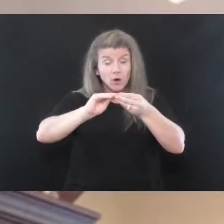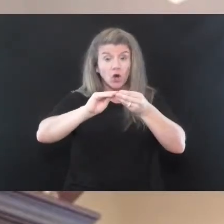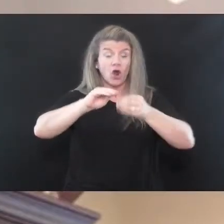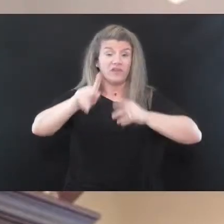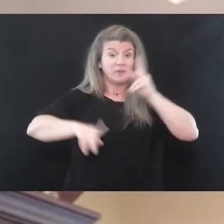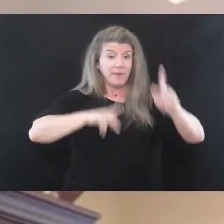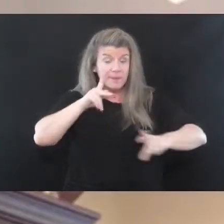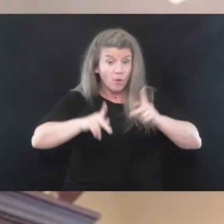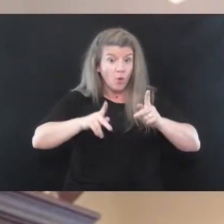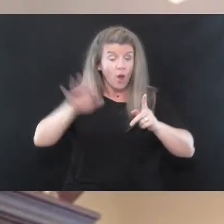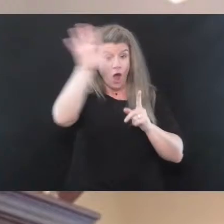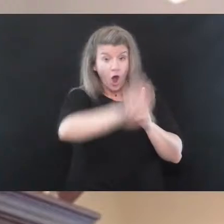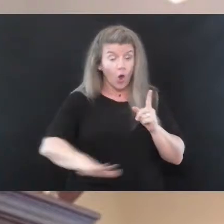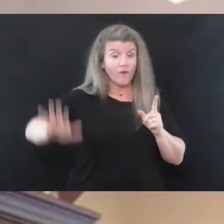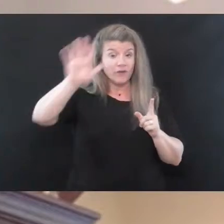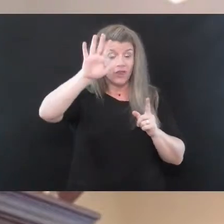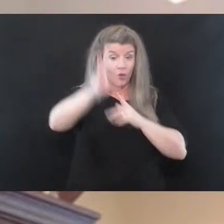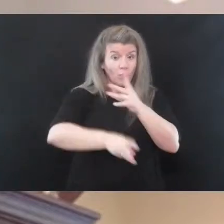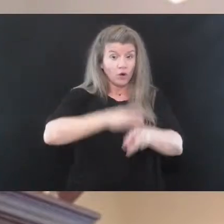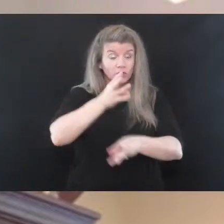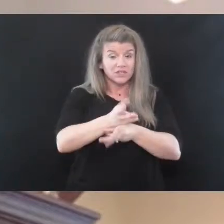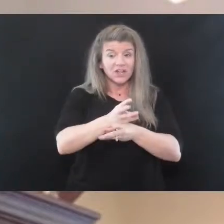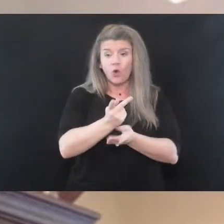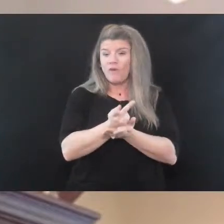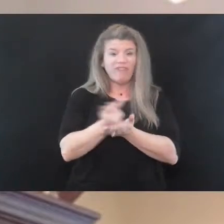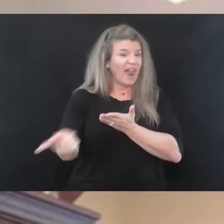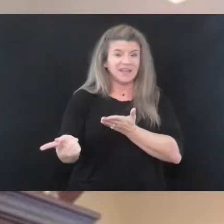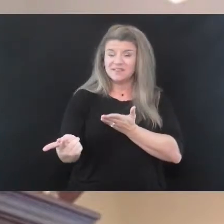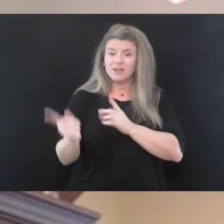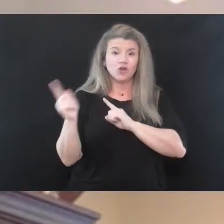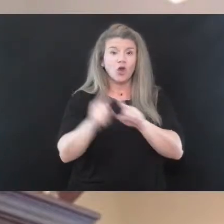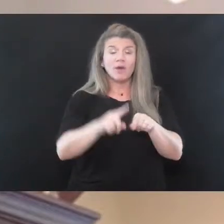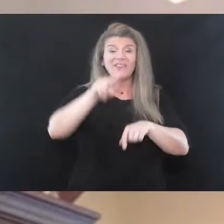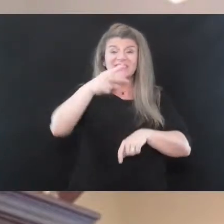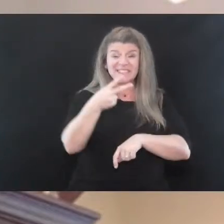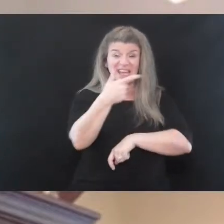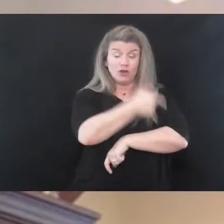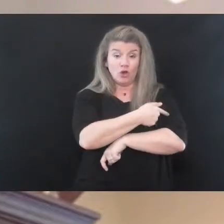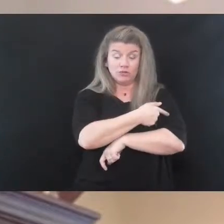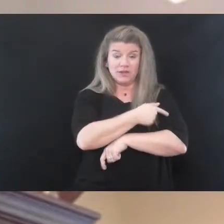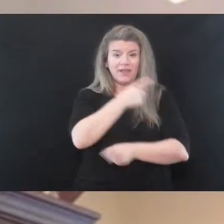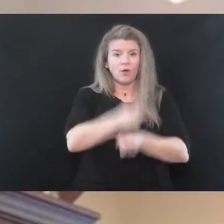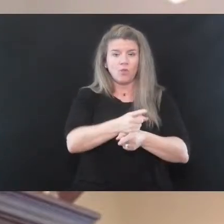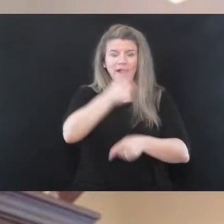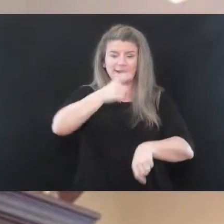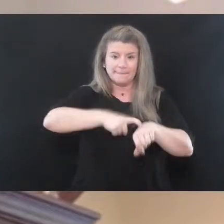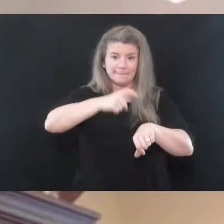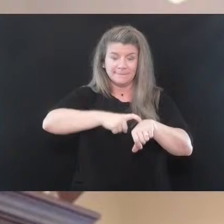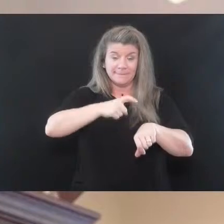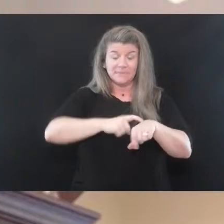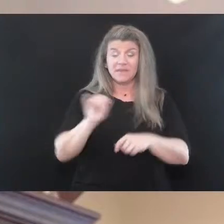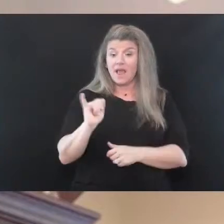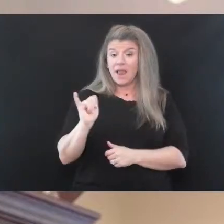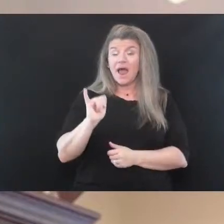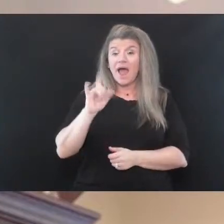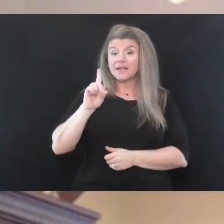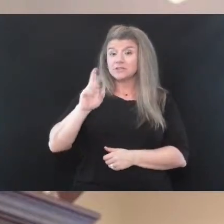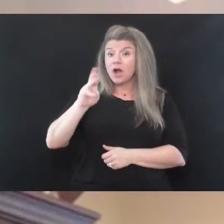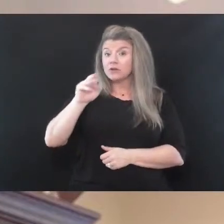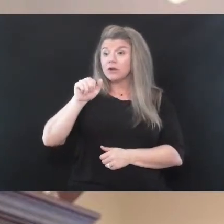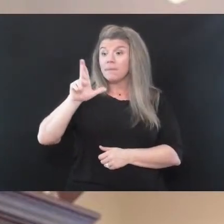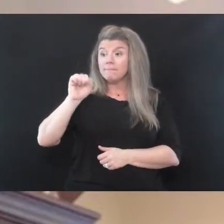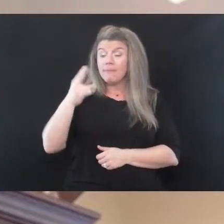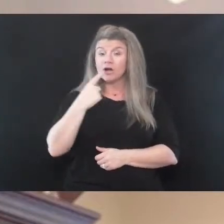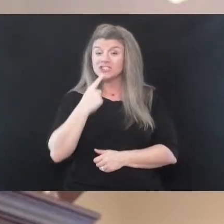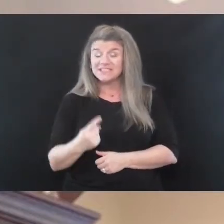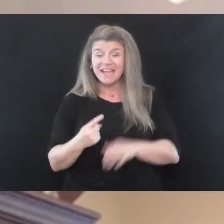people across the nation who are failing to go get their second dose in a timely manner. And as Clay points out,